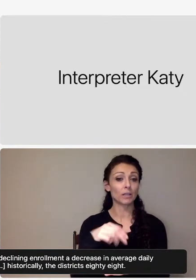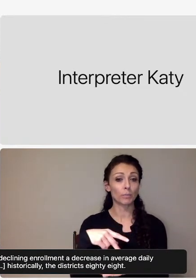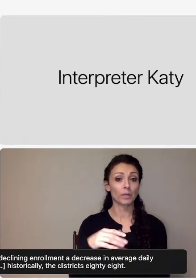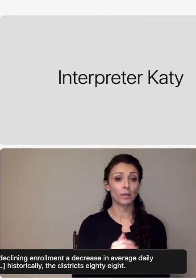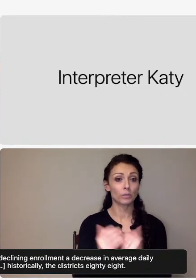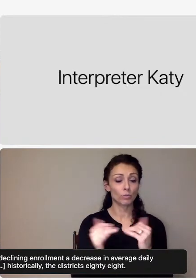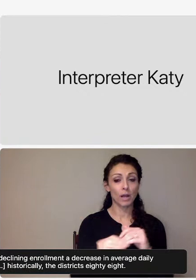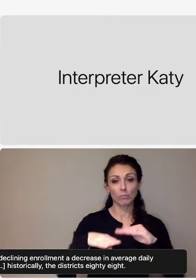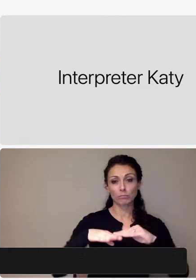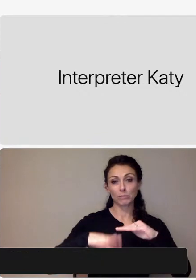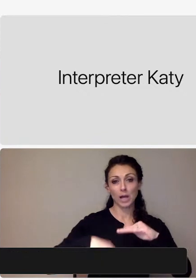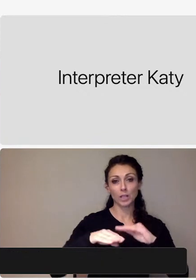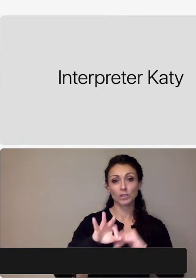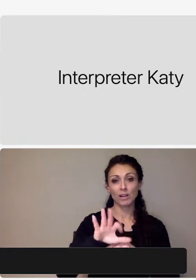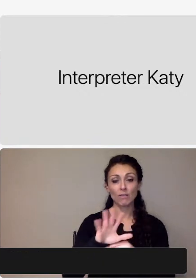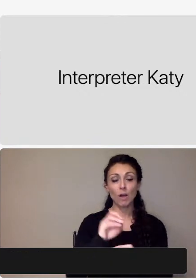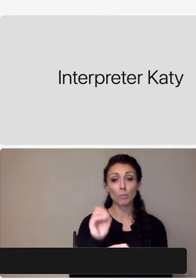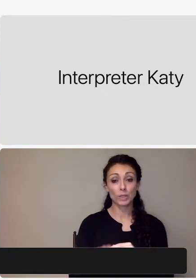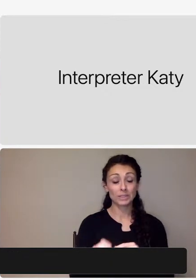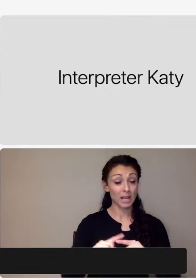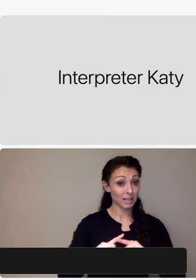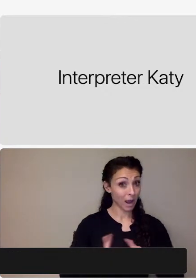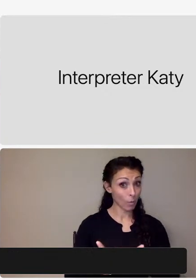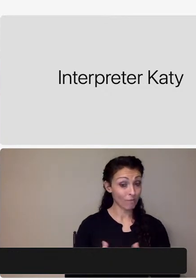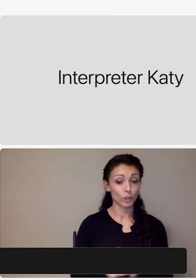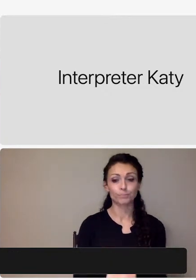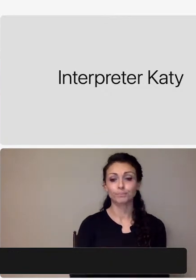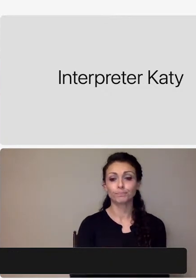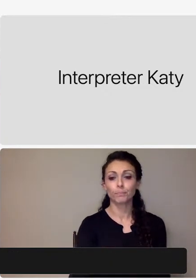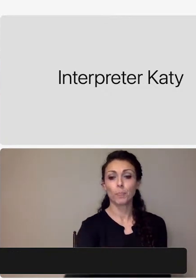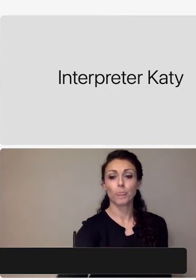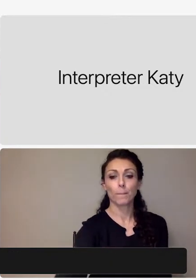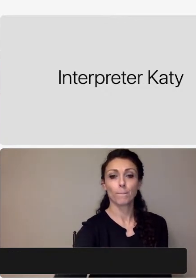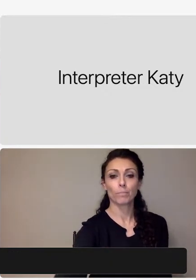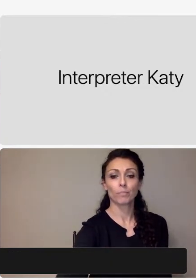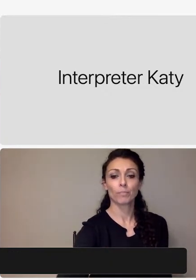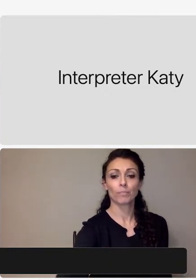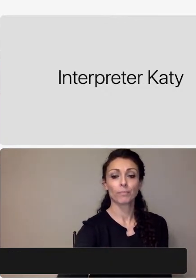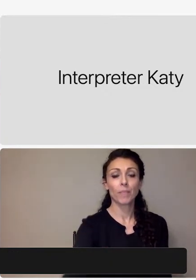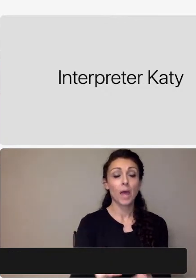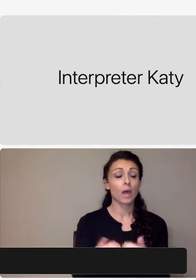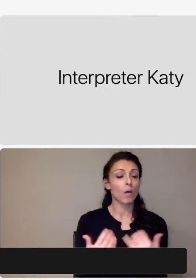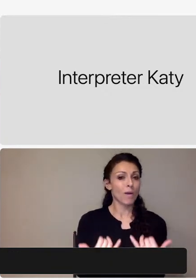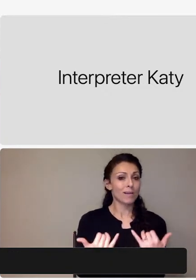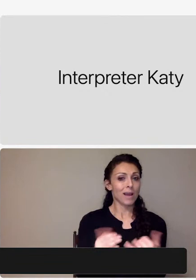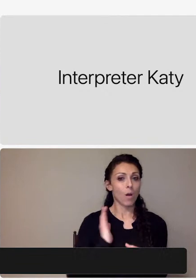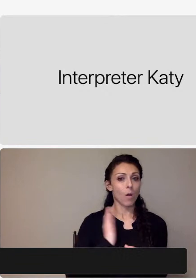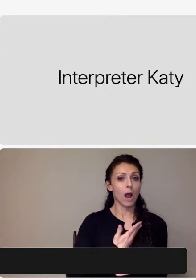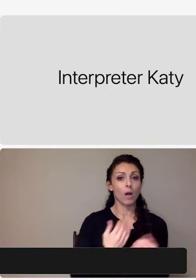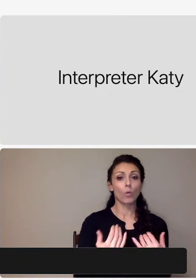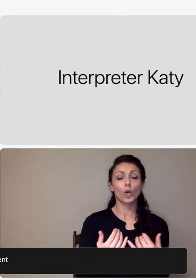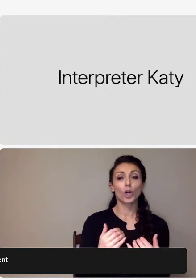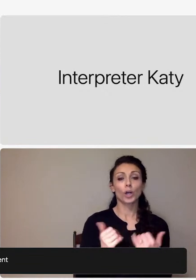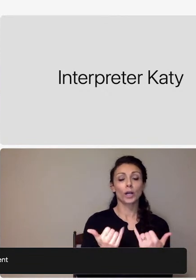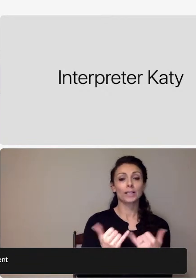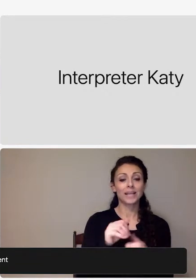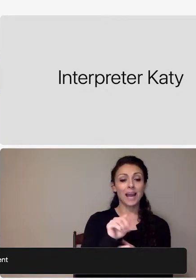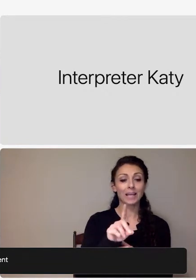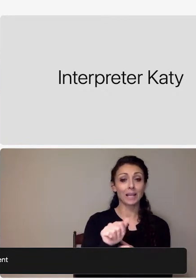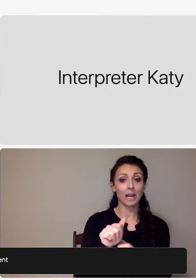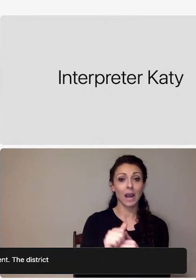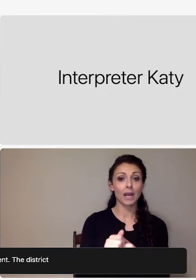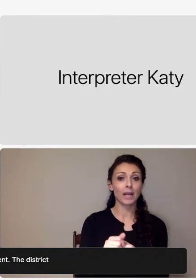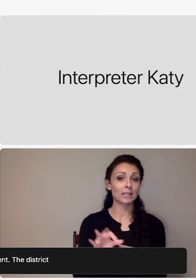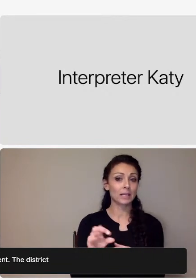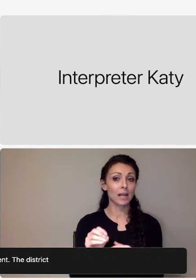95 however our current ada is at 89 the district's